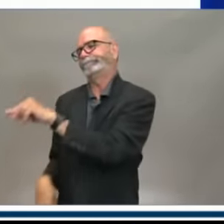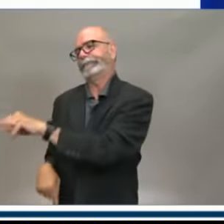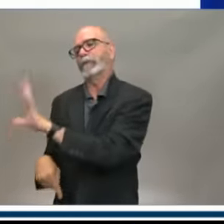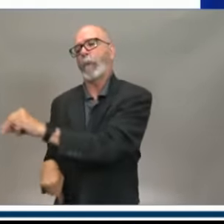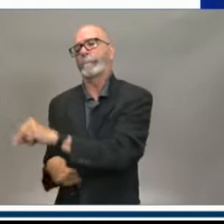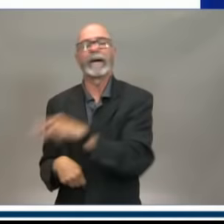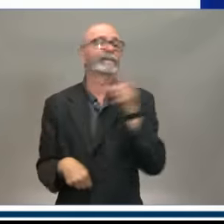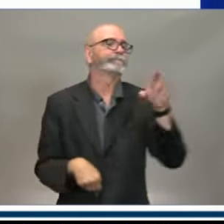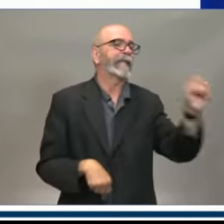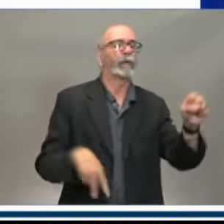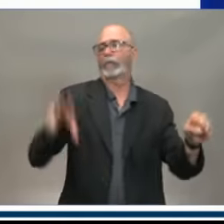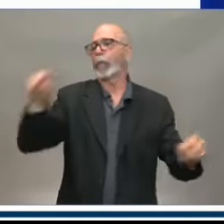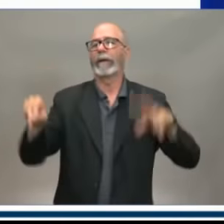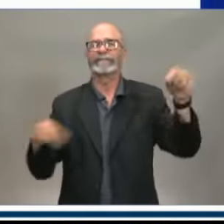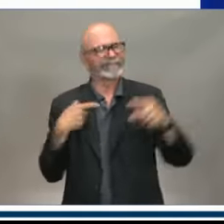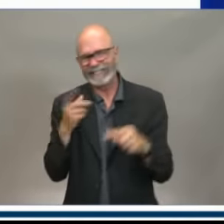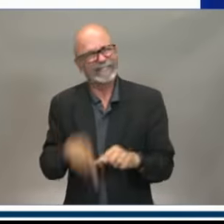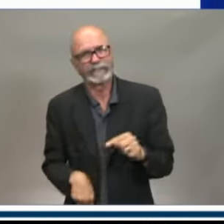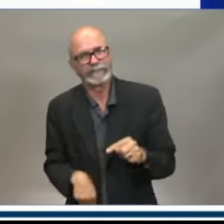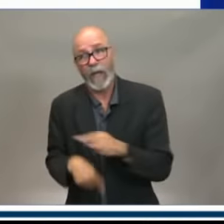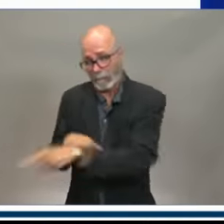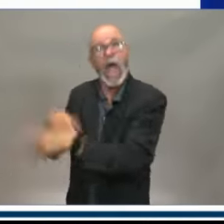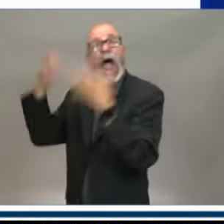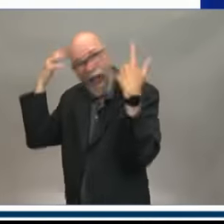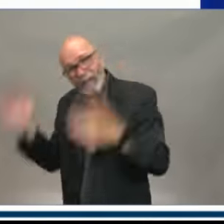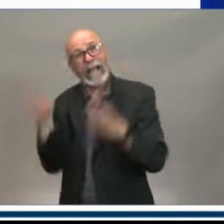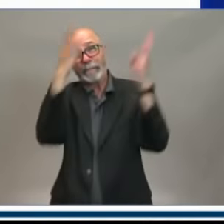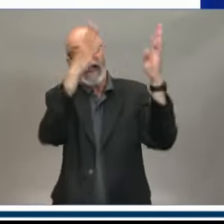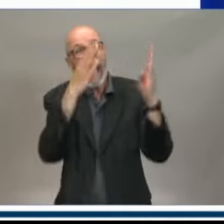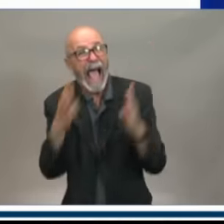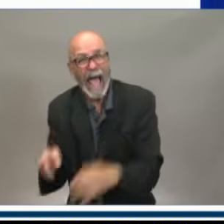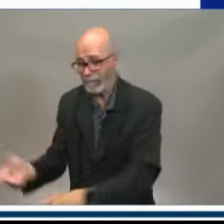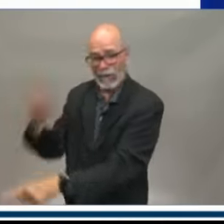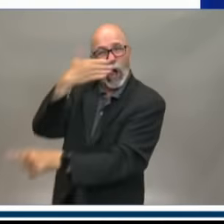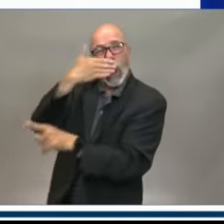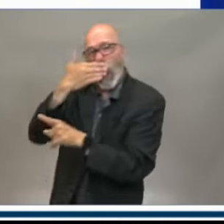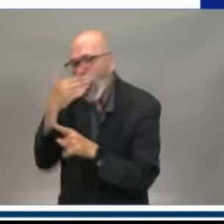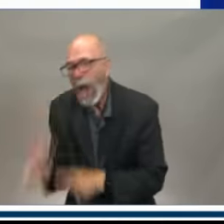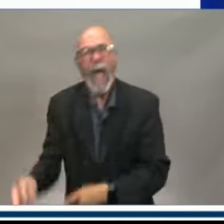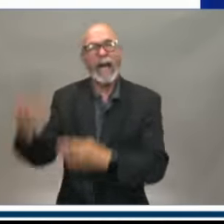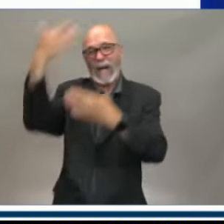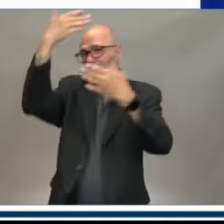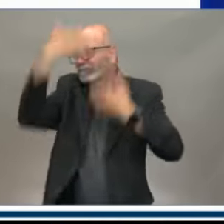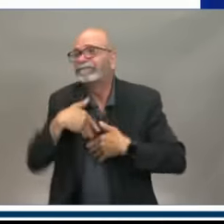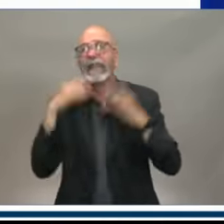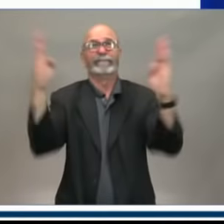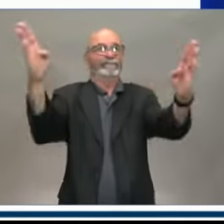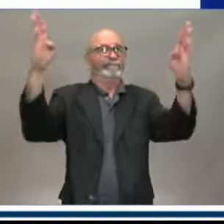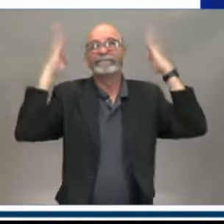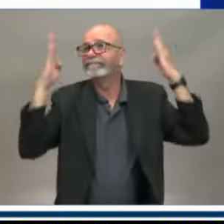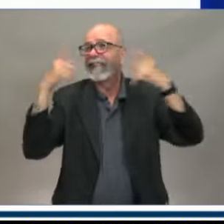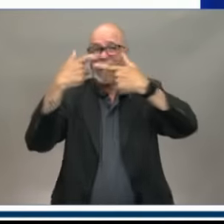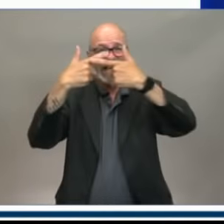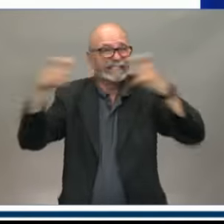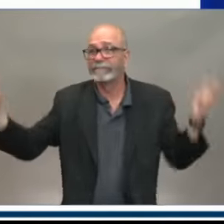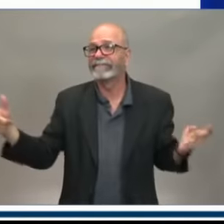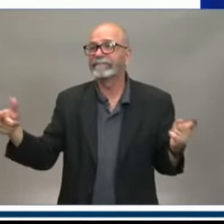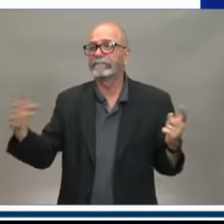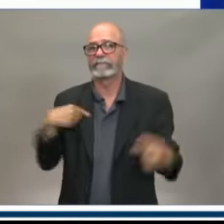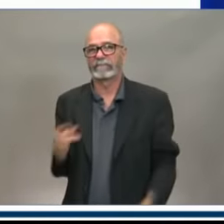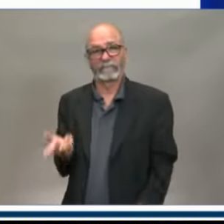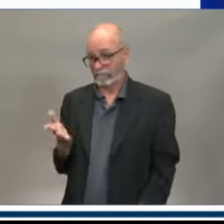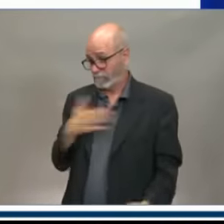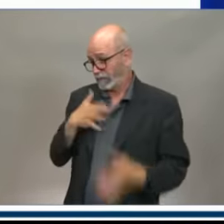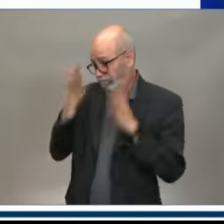and they've met the protocols of public health. Why should I decide that? They're investing their own money. When we see that the curve